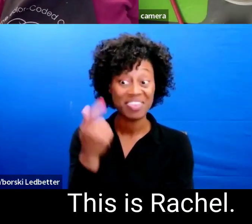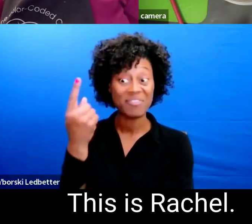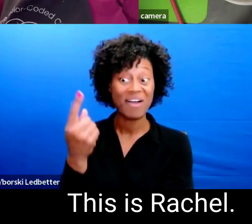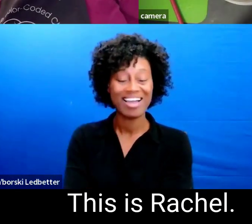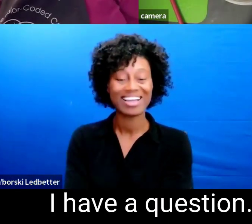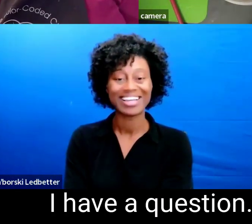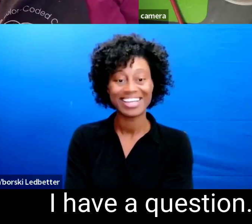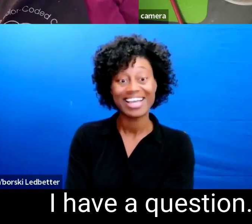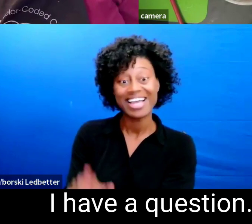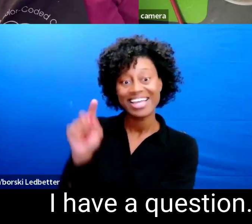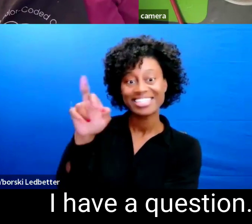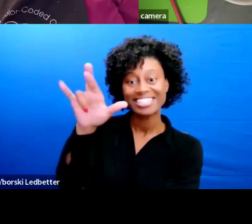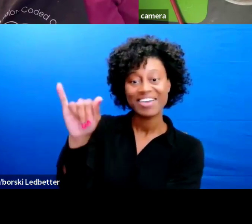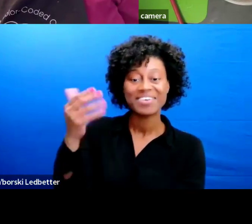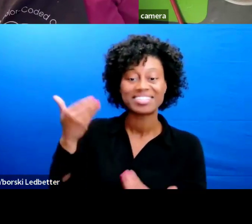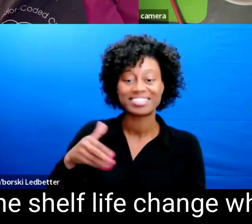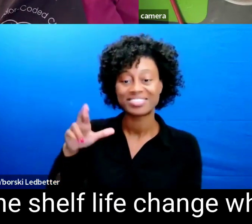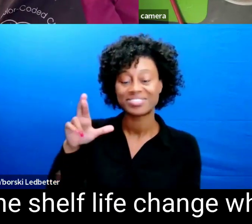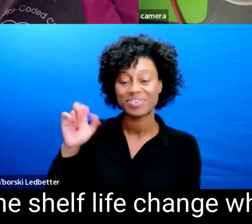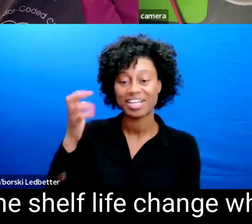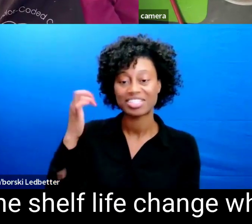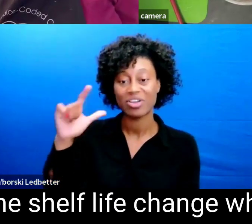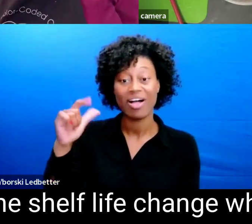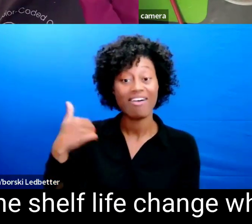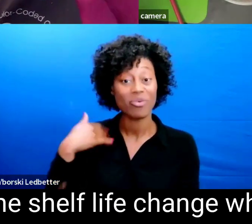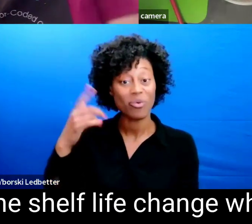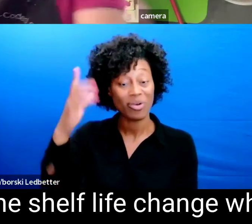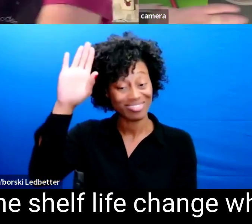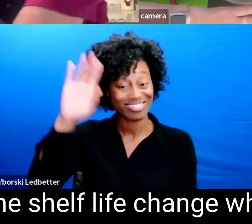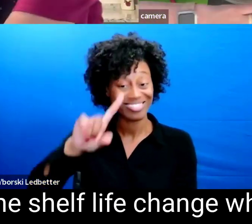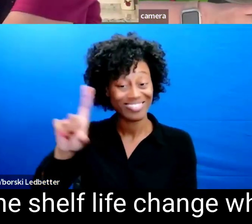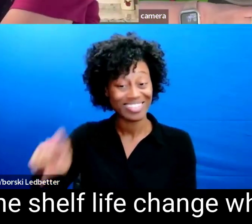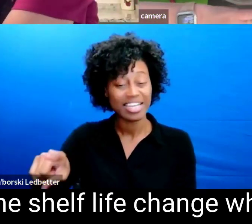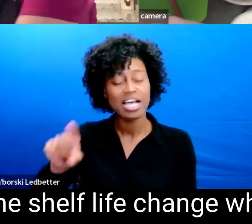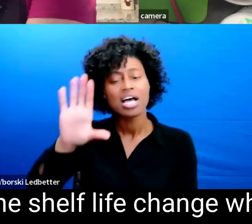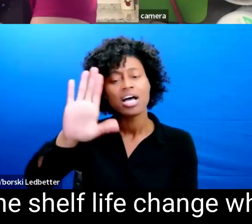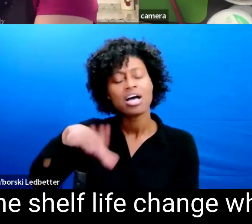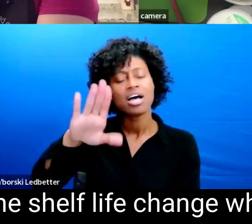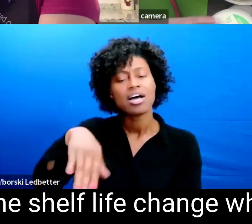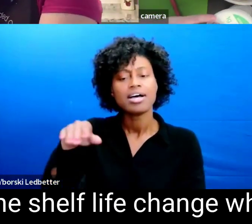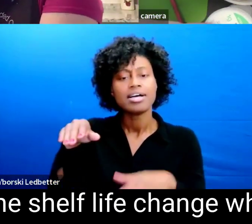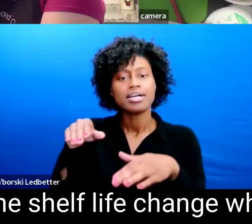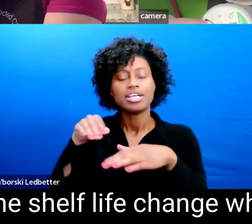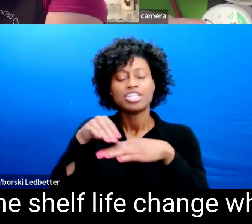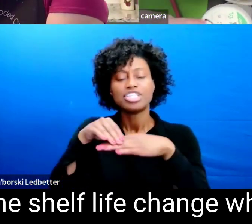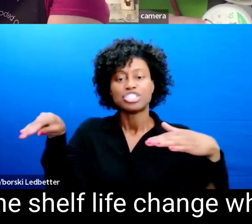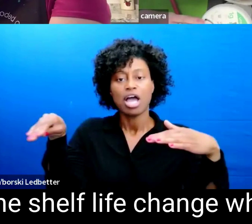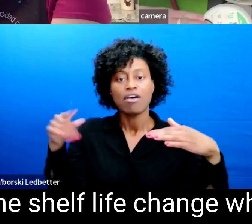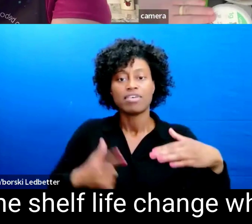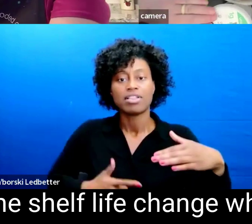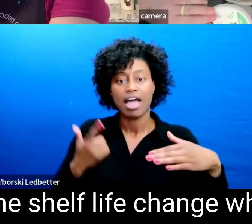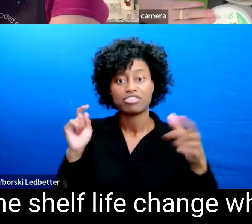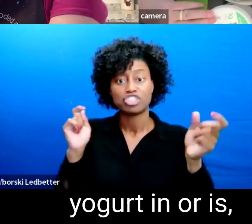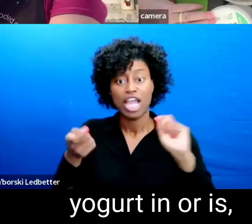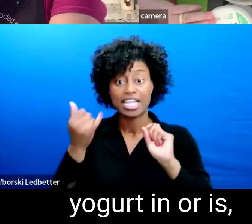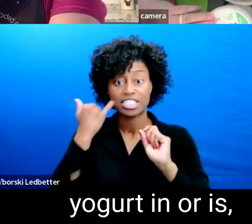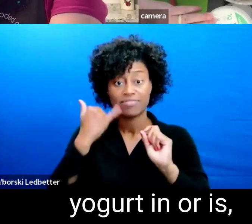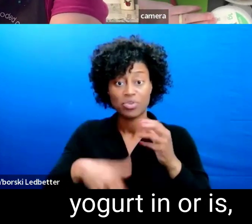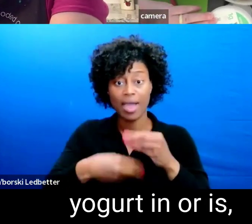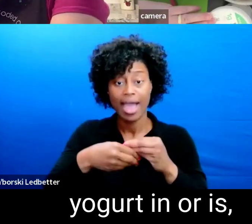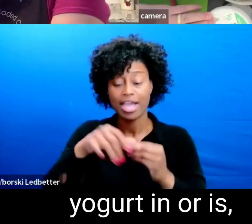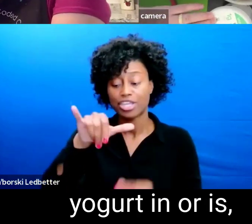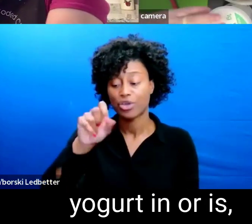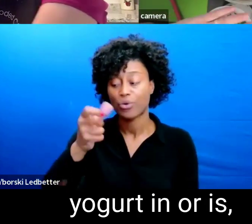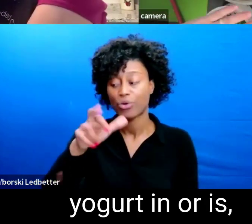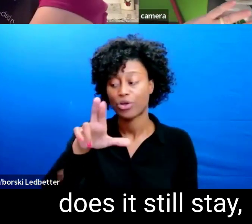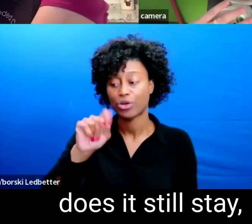Terri, this is Rachel. I have a question. Um, does the shelf life change when you add the yogurt